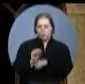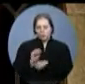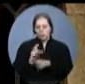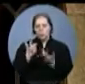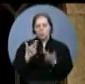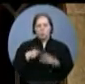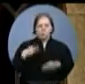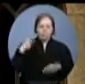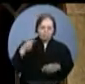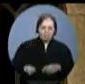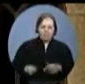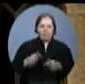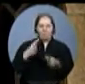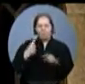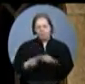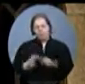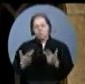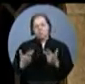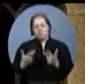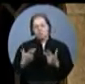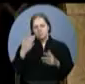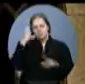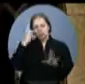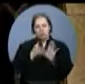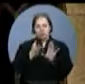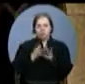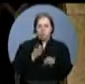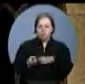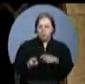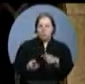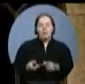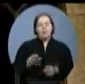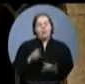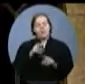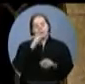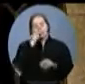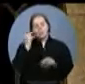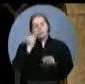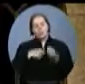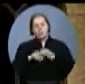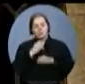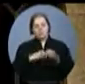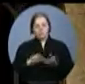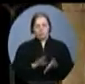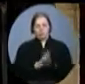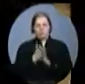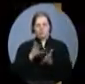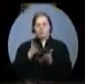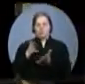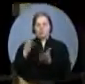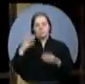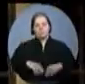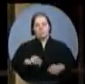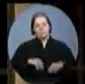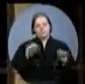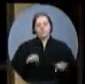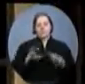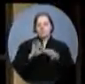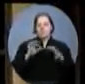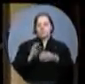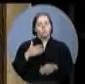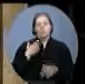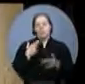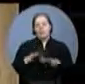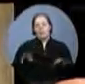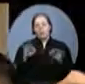tell the House why this government's legislation to combat auto theft and property crime is so important? That's right. The Honourable President